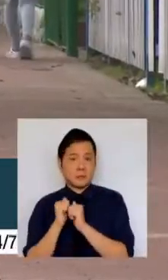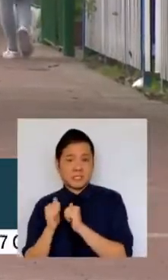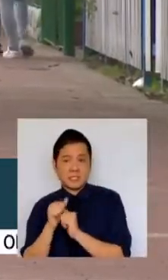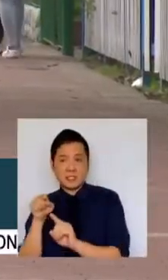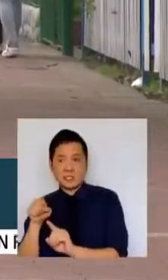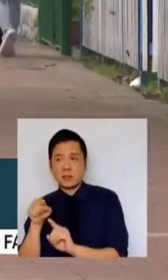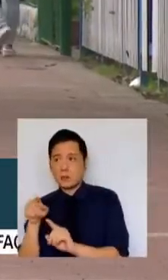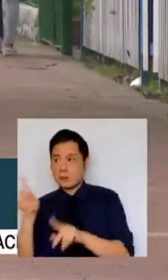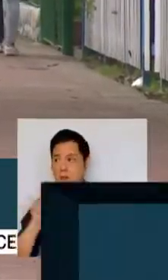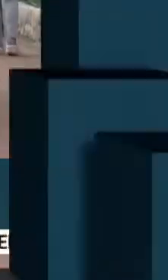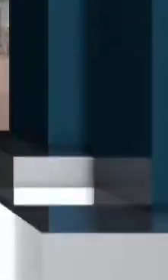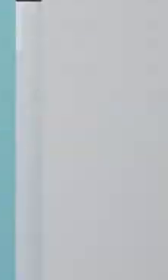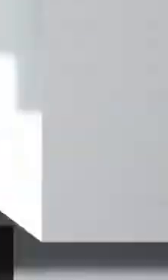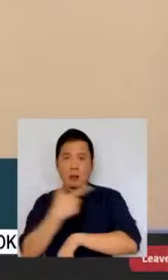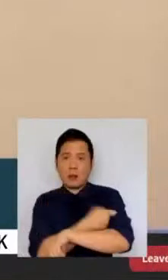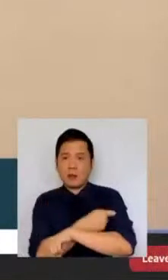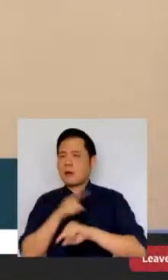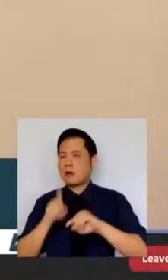trips.